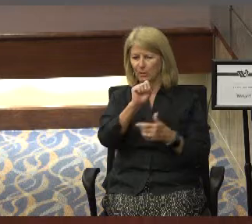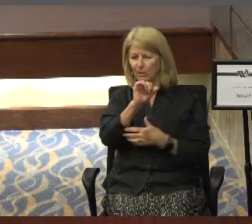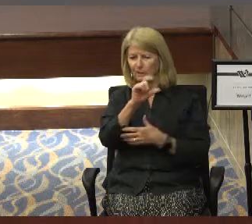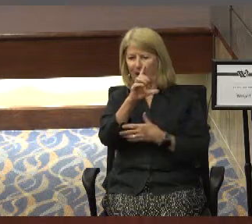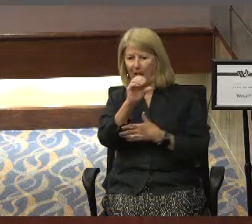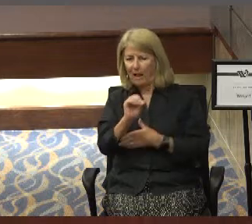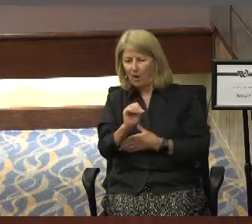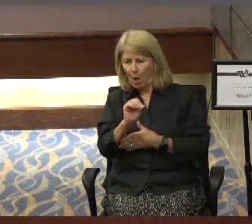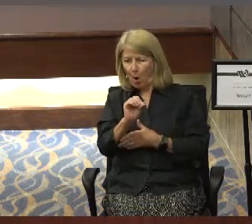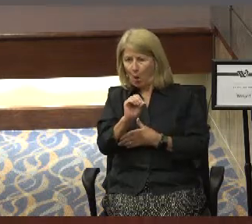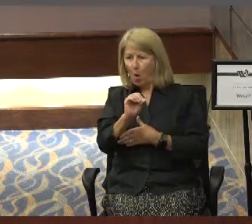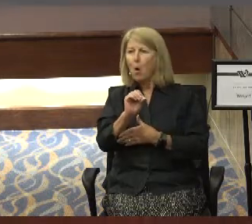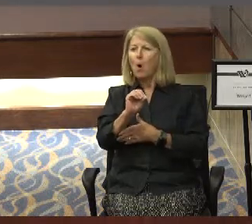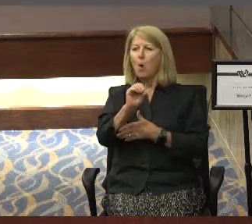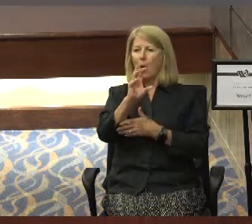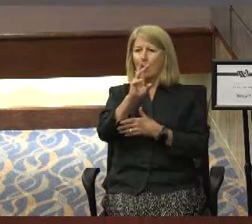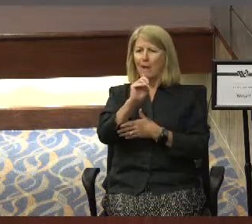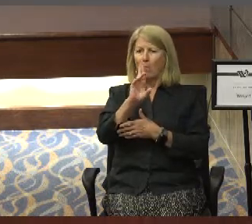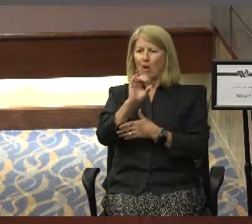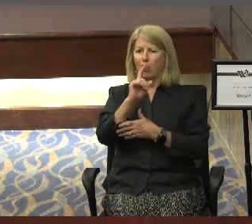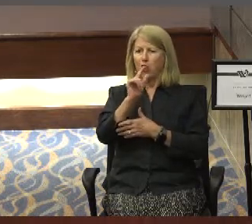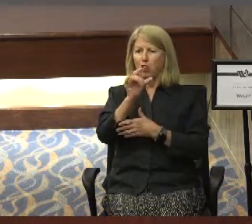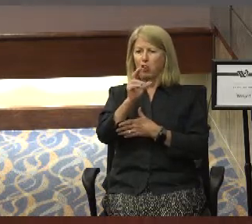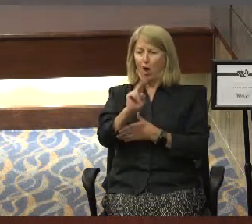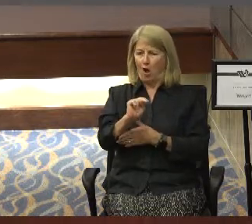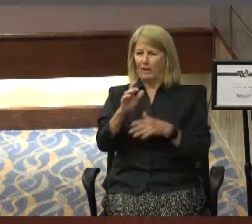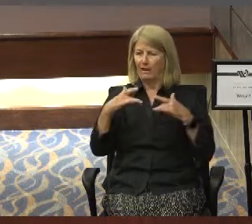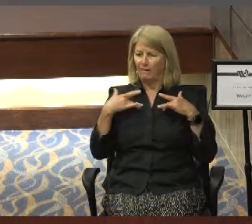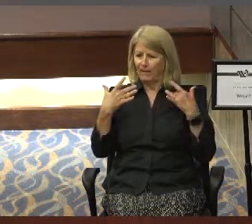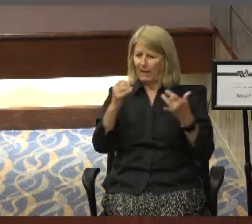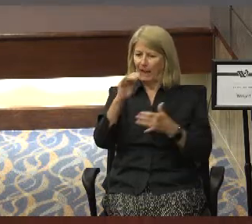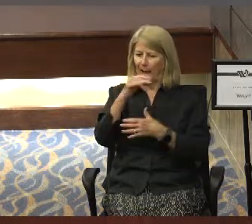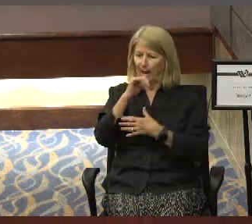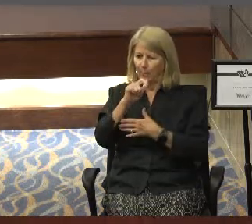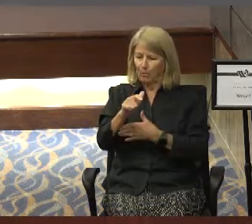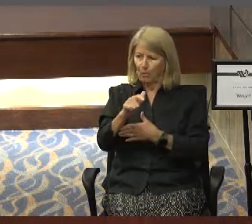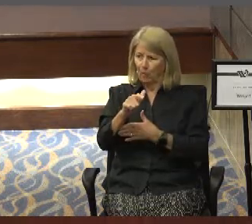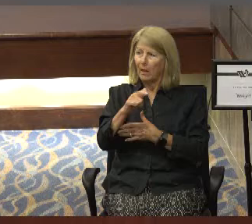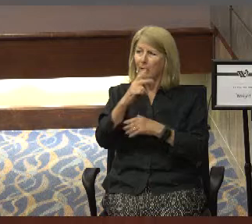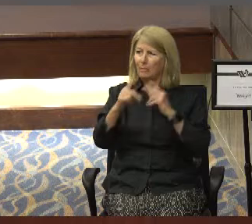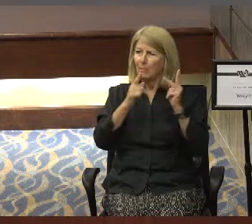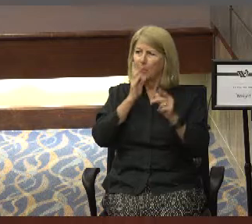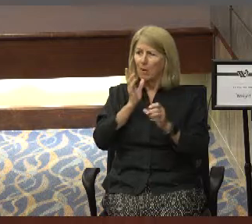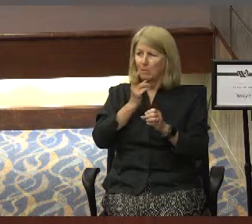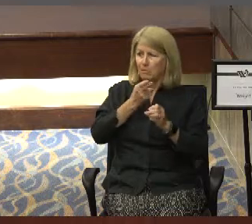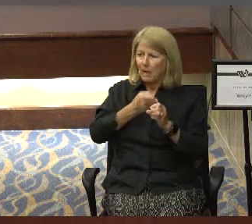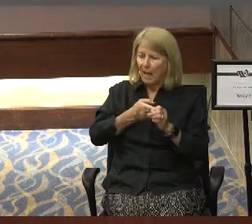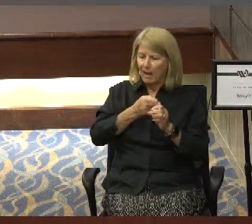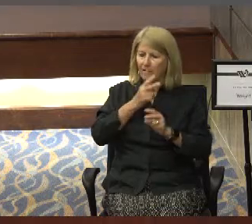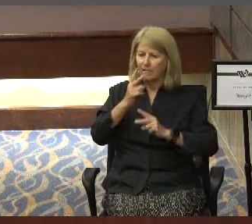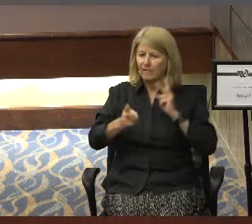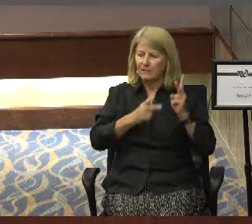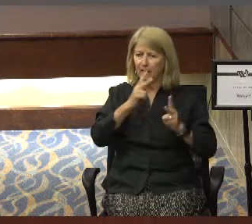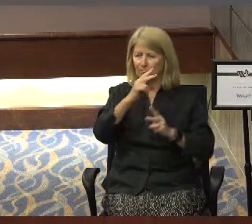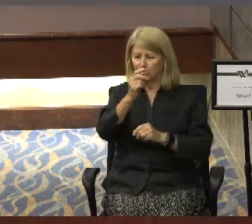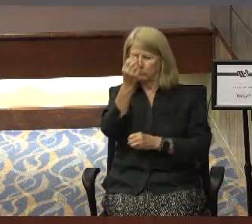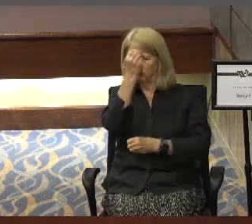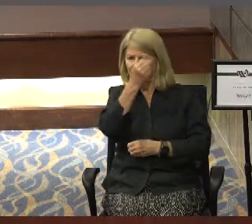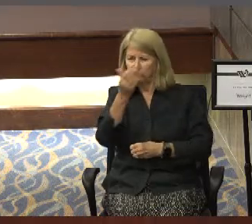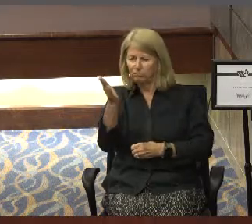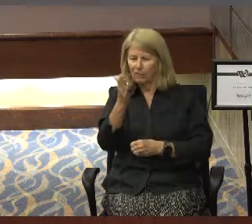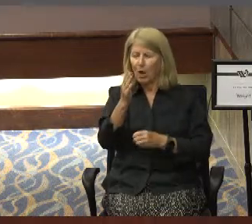Marathon and event, which is coming up in April, which I hope everybody will participate in and visit. But the heads up, particularly on